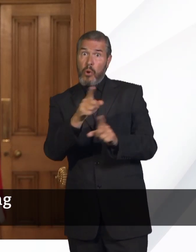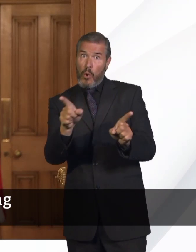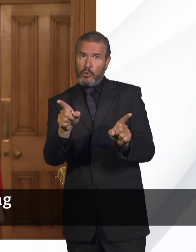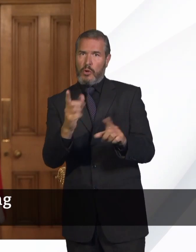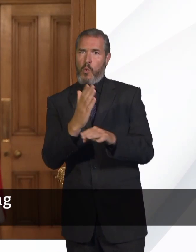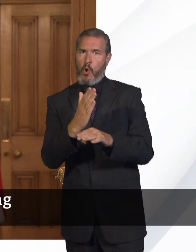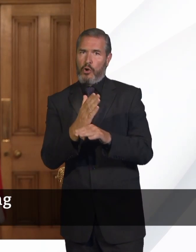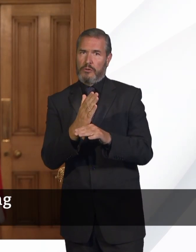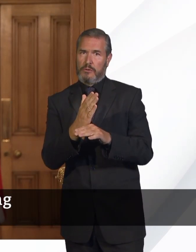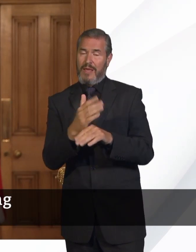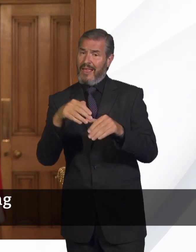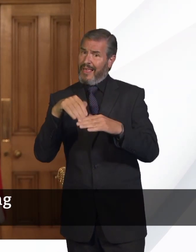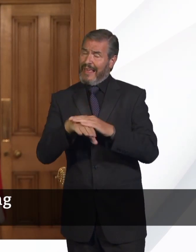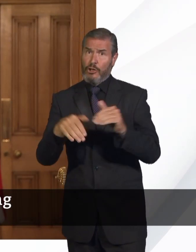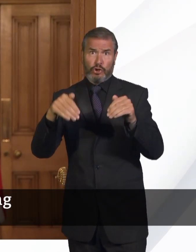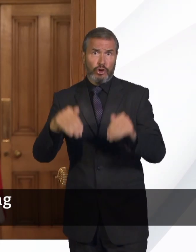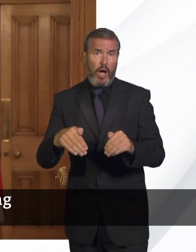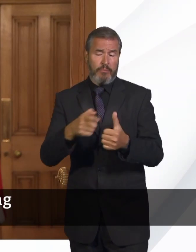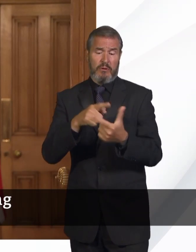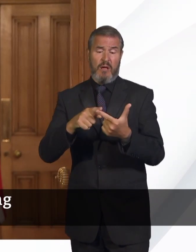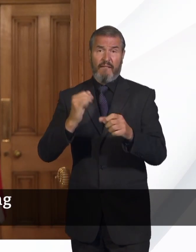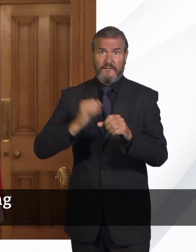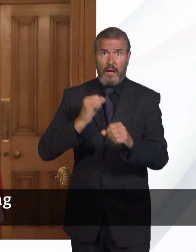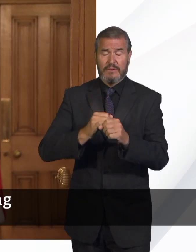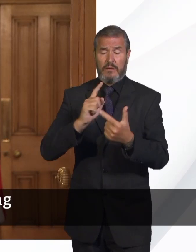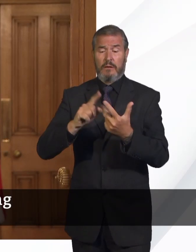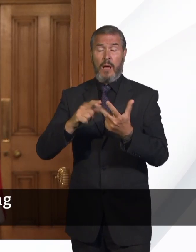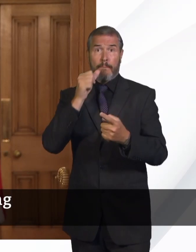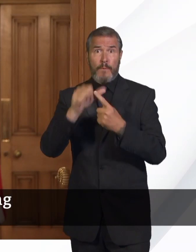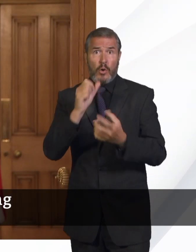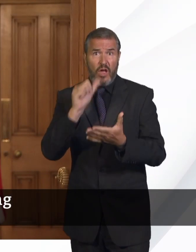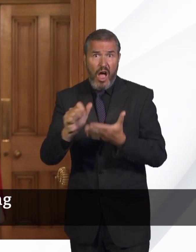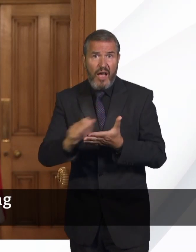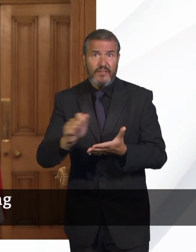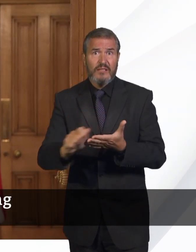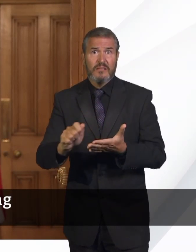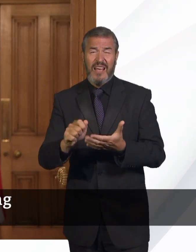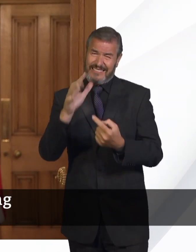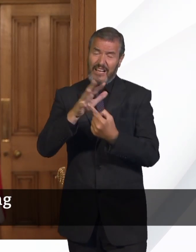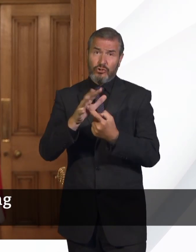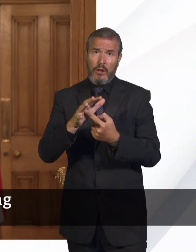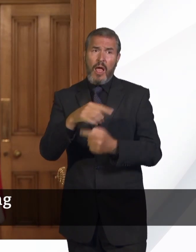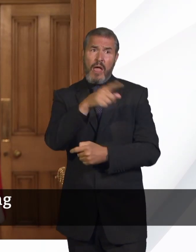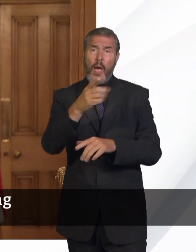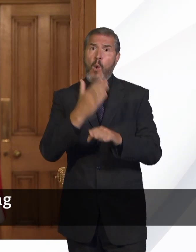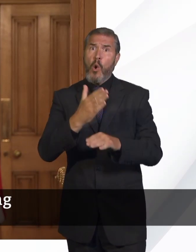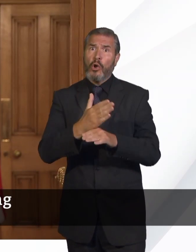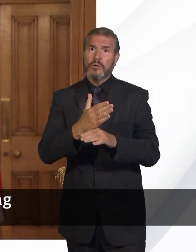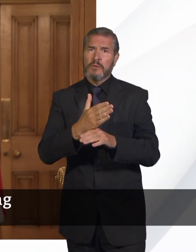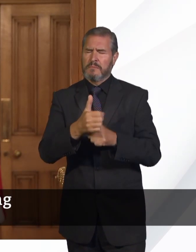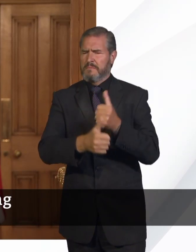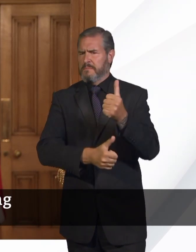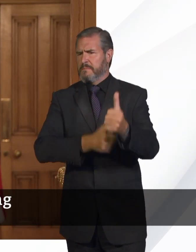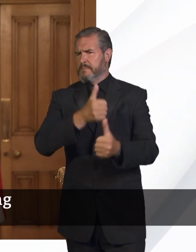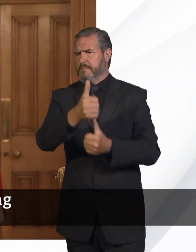those workers at supermarkets, at pharmacies, at post offices, and other essential retailers for their dedication during this